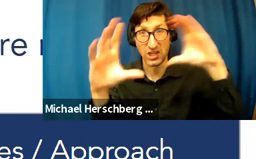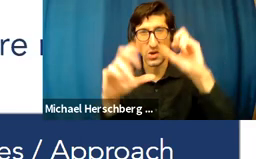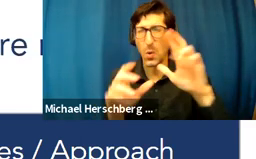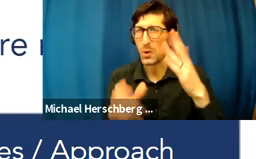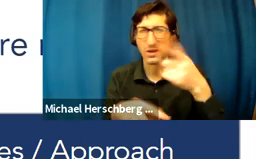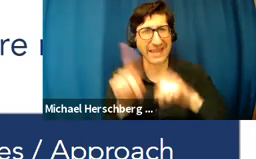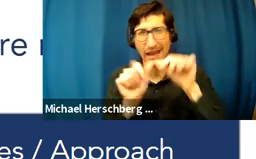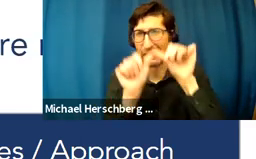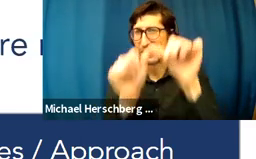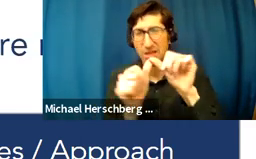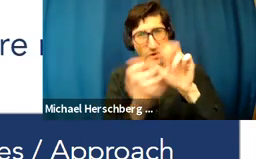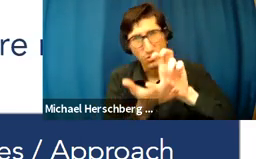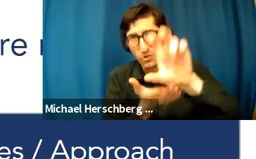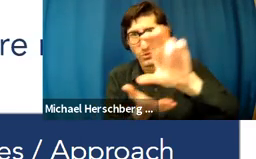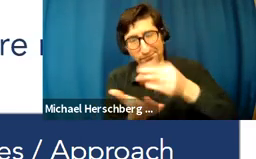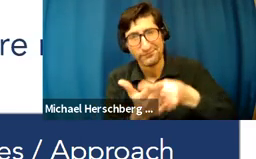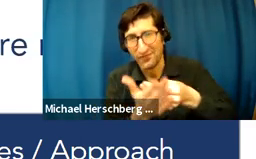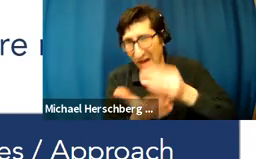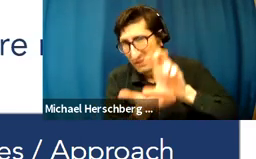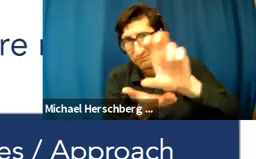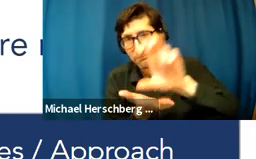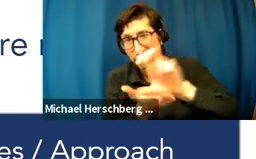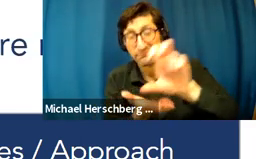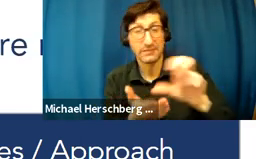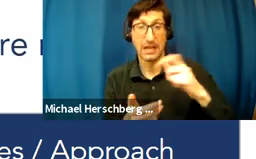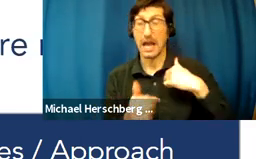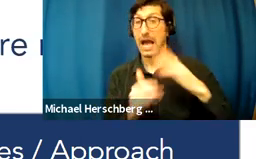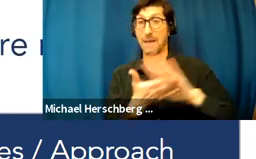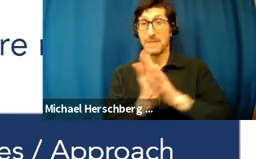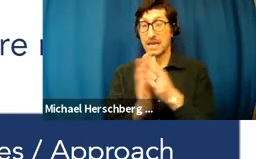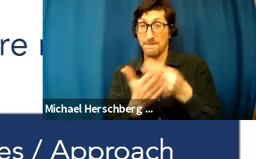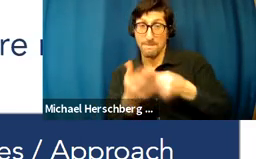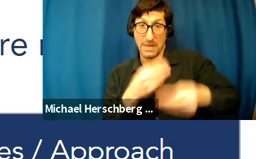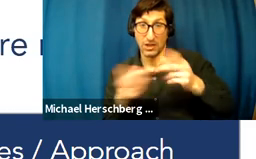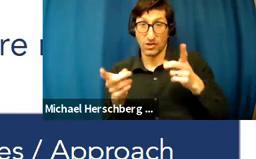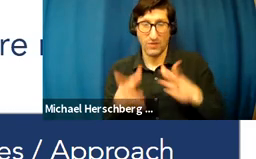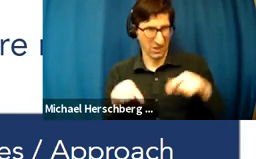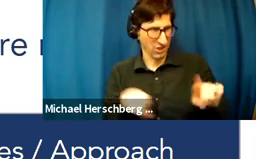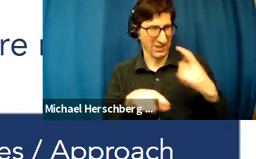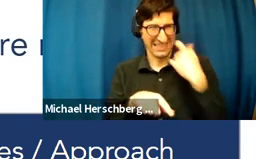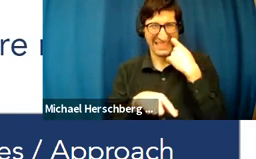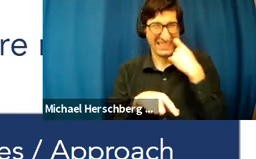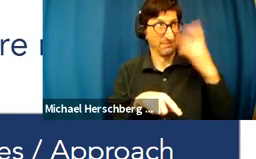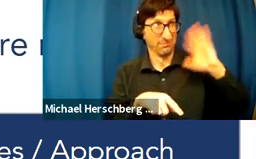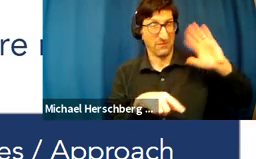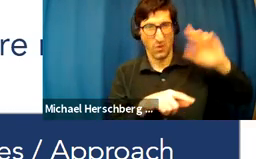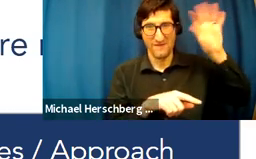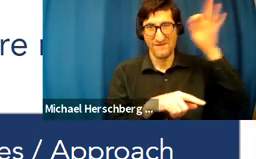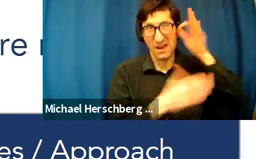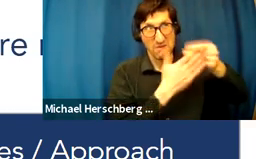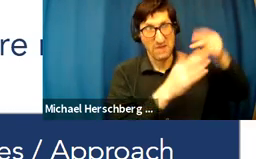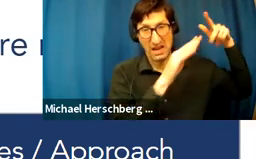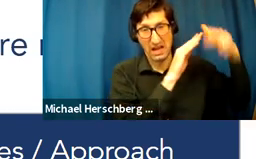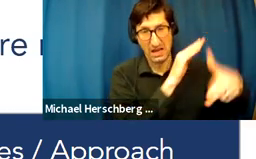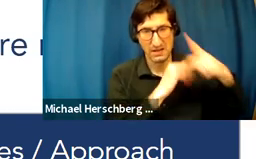sustainability. I first became budget director as the district was dealing with the last federal funding cliff, fueled by ARRA and the